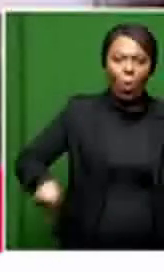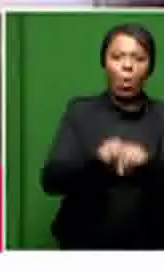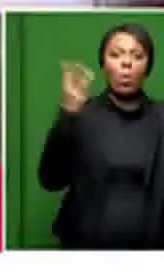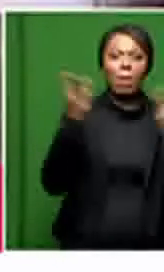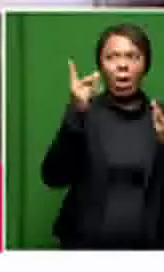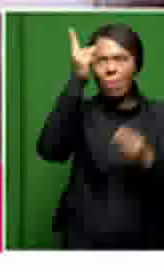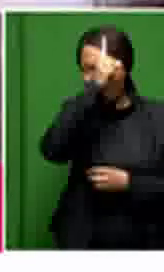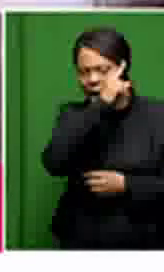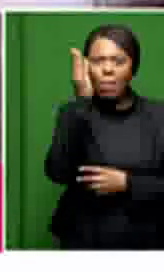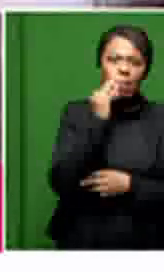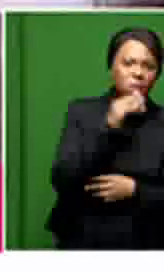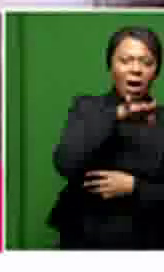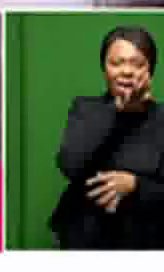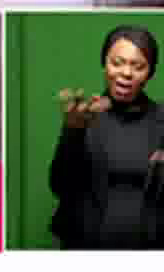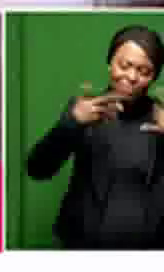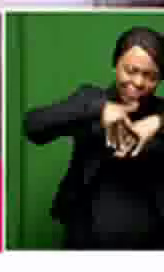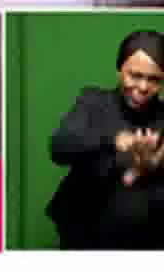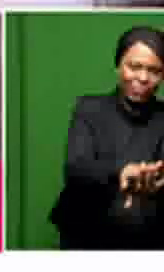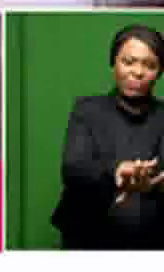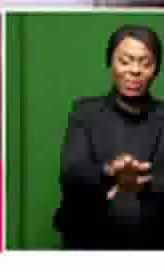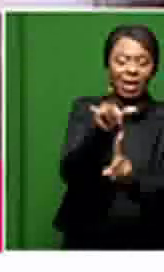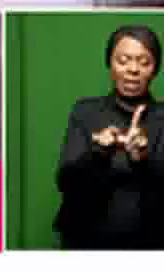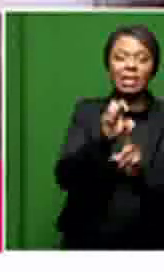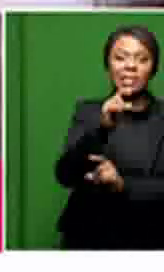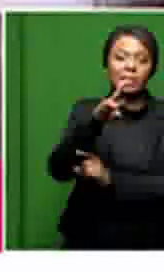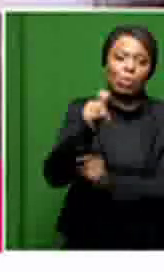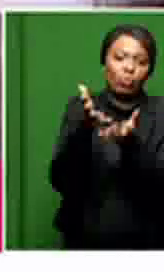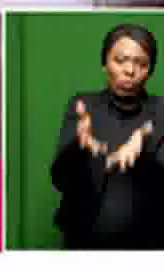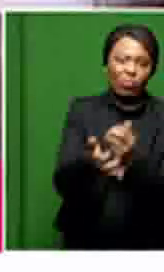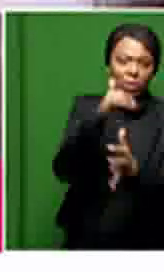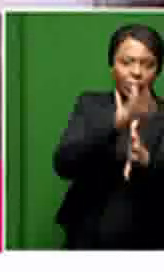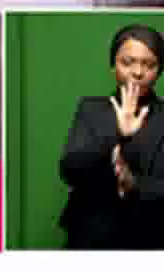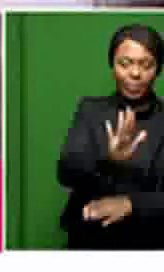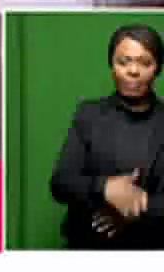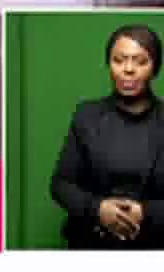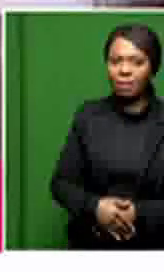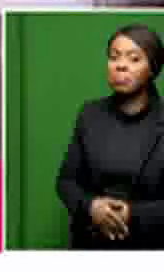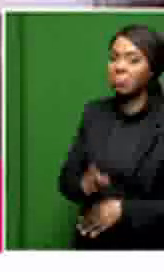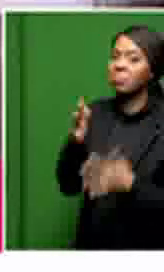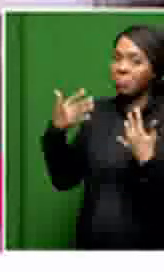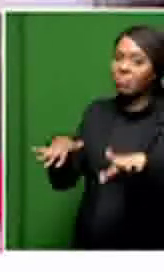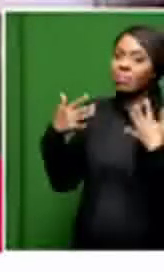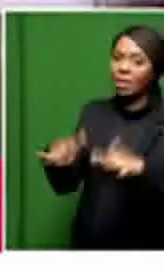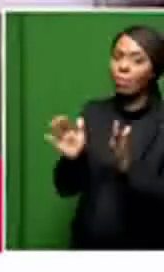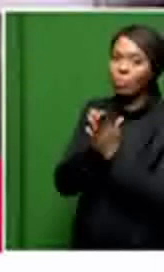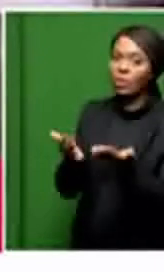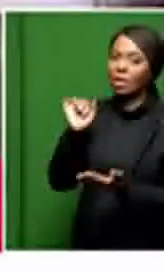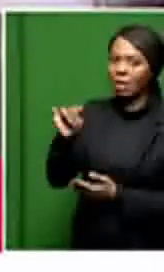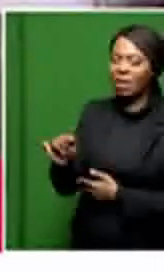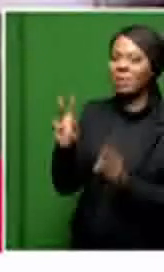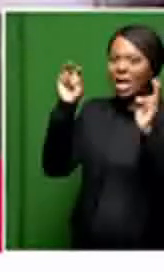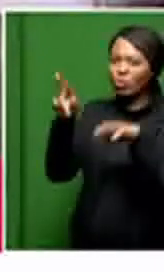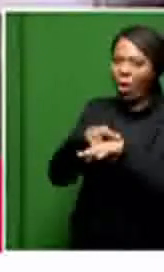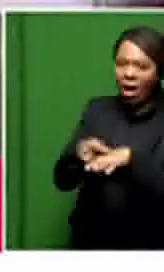we're out of time, unfortunately, and we certainly hope that this book will start so many conversations around, around sport in general and around